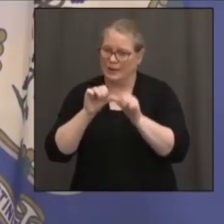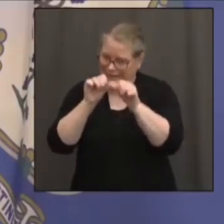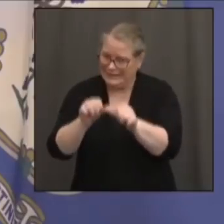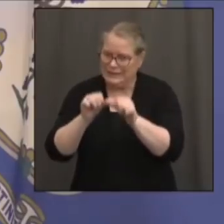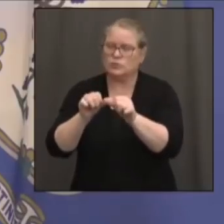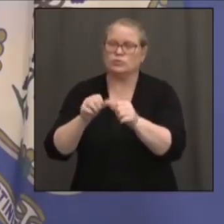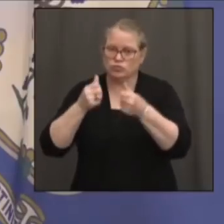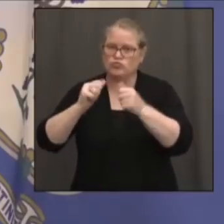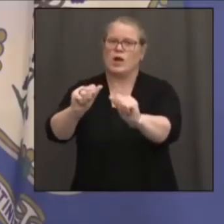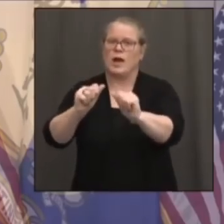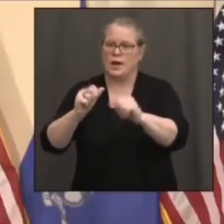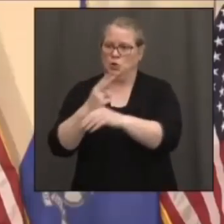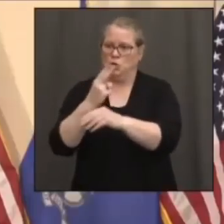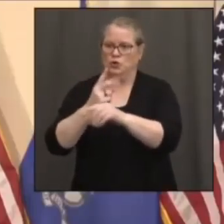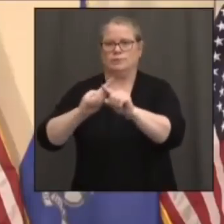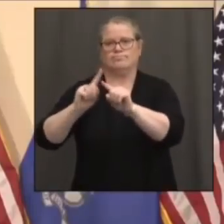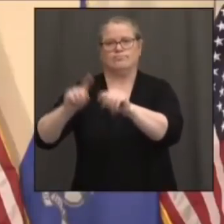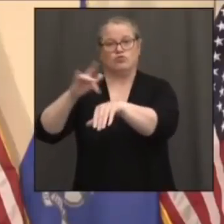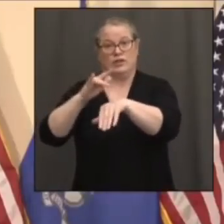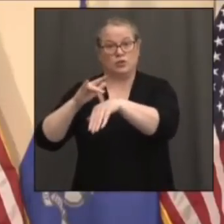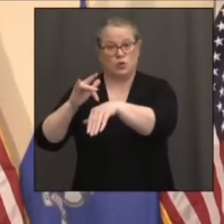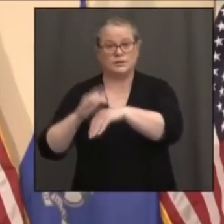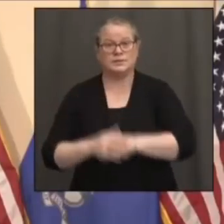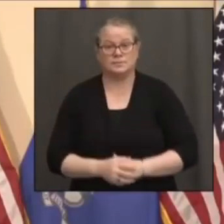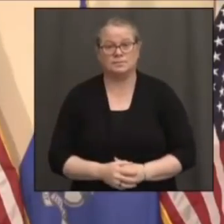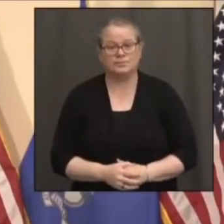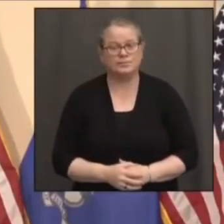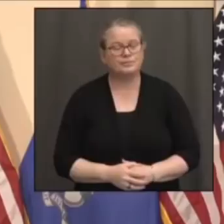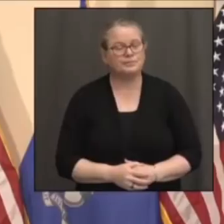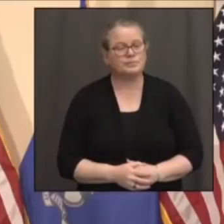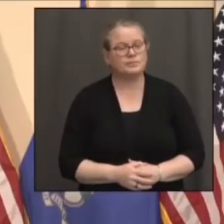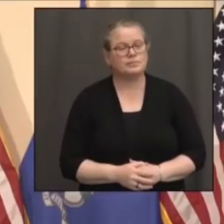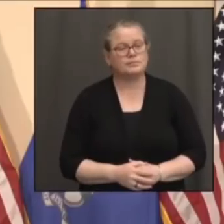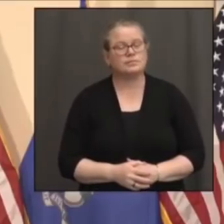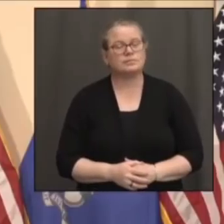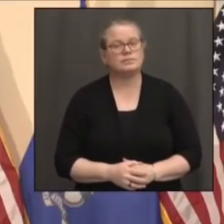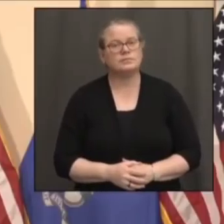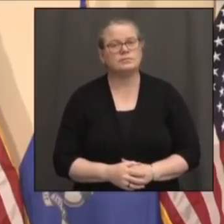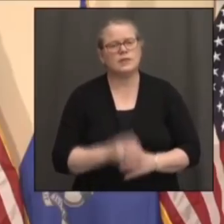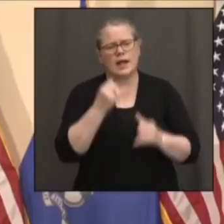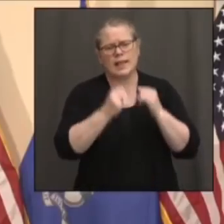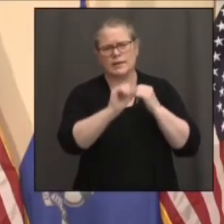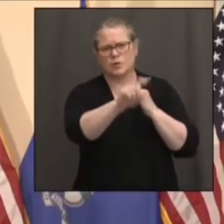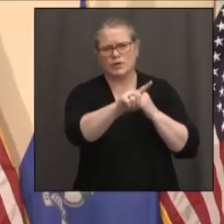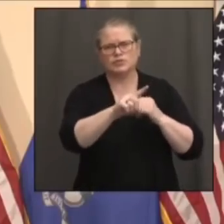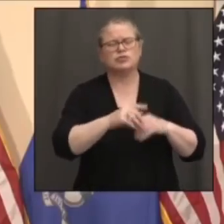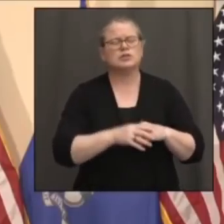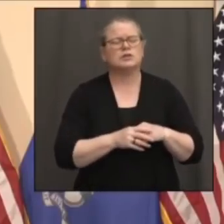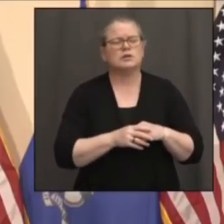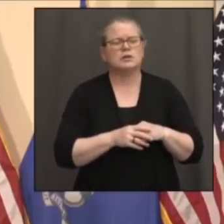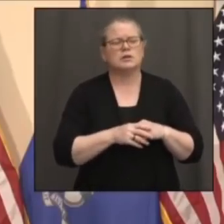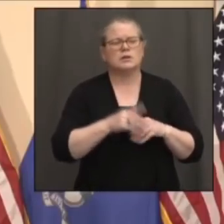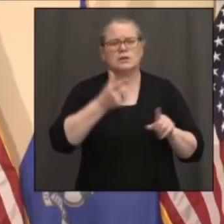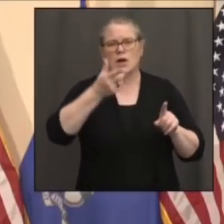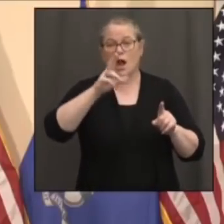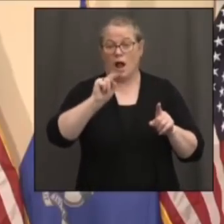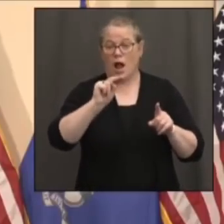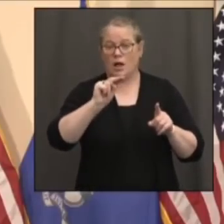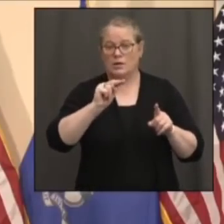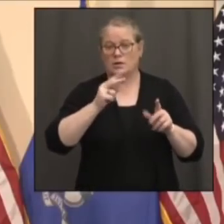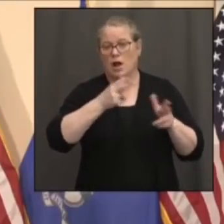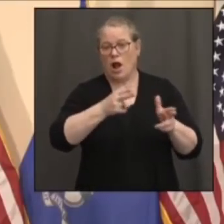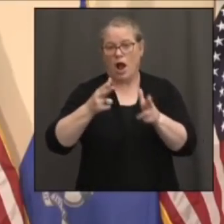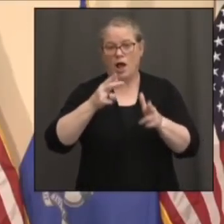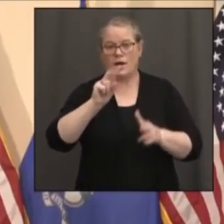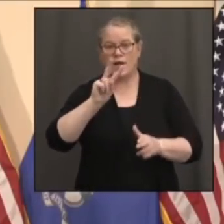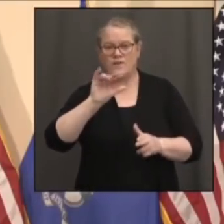resources. And then lastly, related to the gun violence prevention funding, do you see this being an area that the state supports on